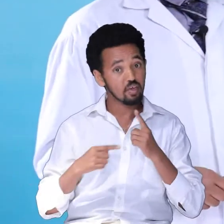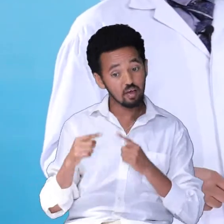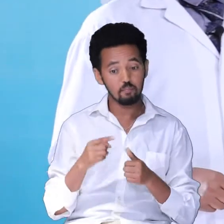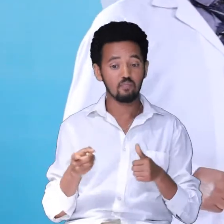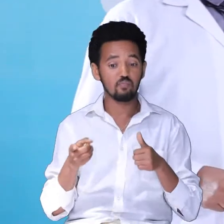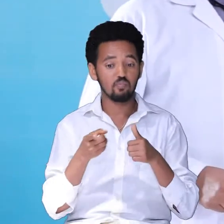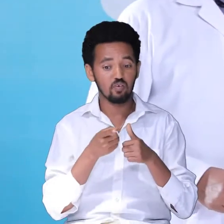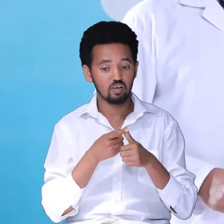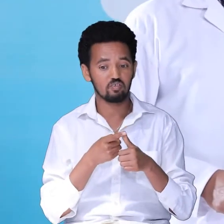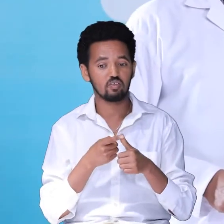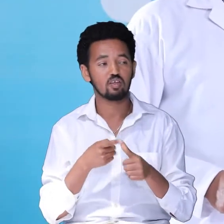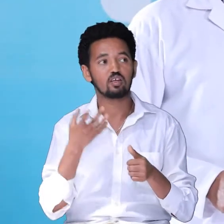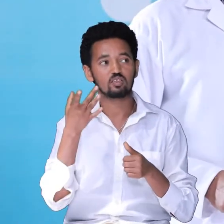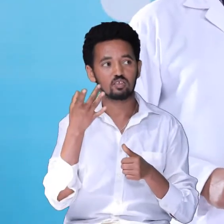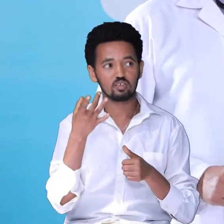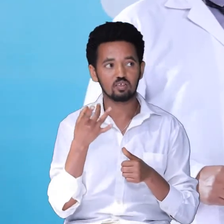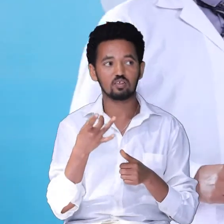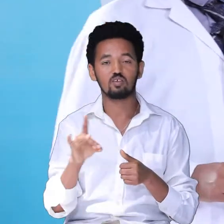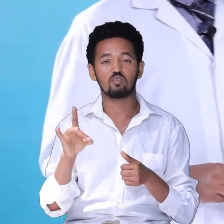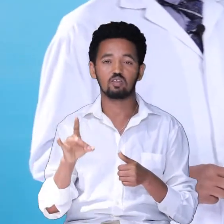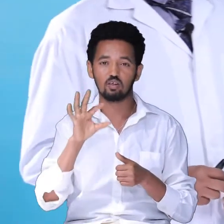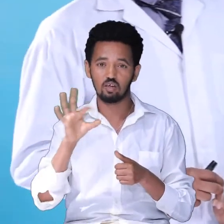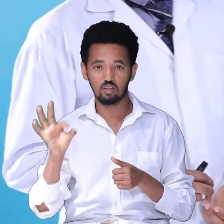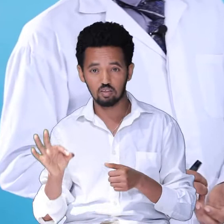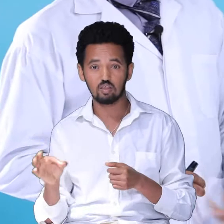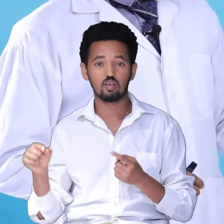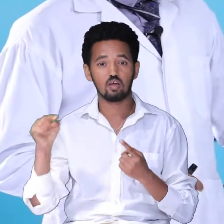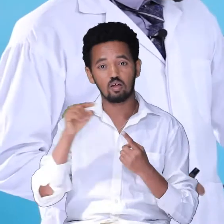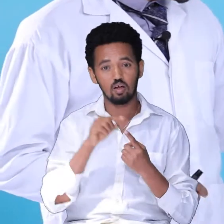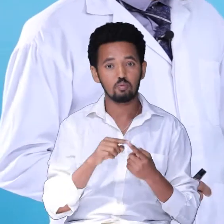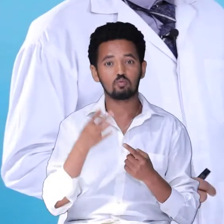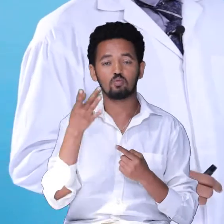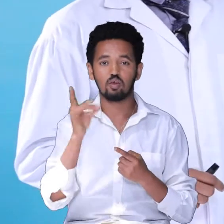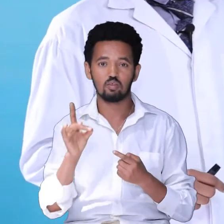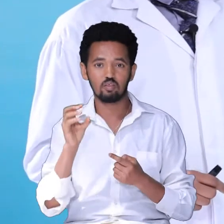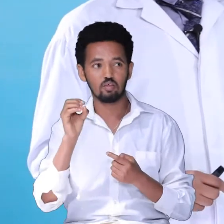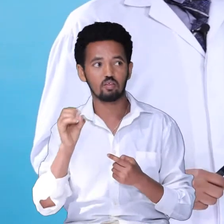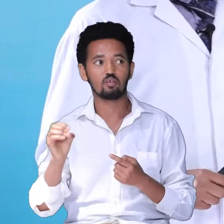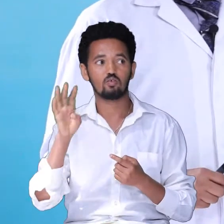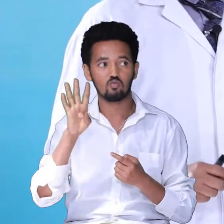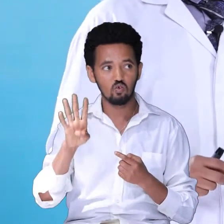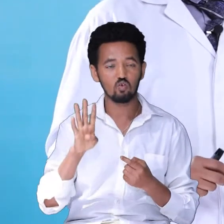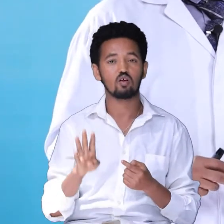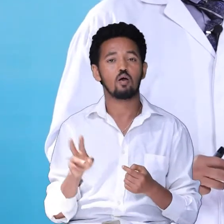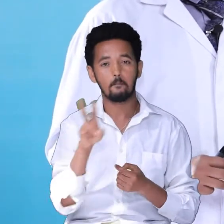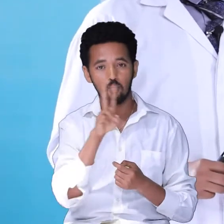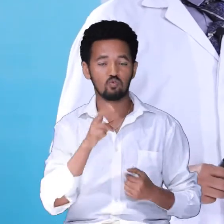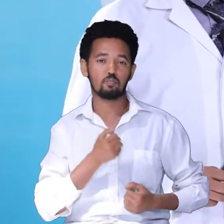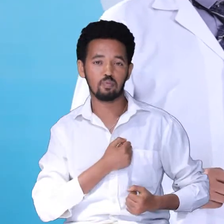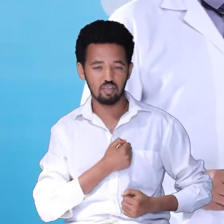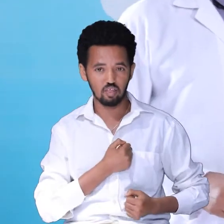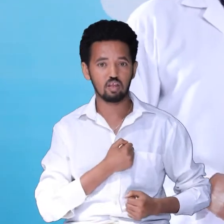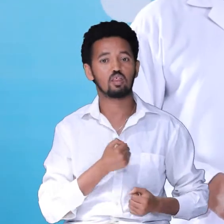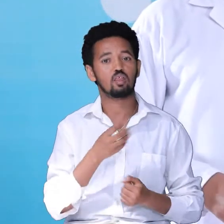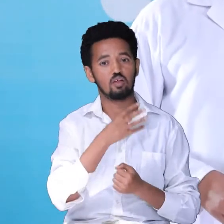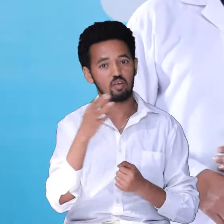first consul, 1799 up to 1804. Then he showed a genius in both military